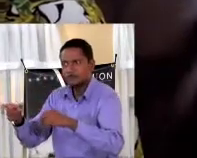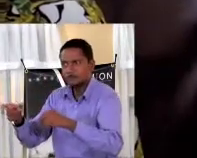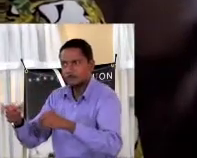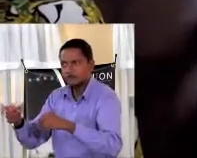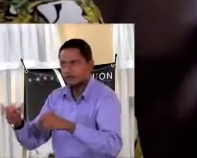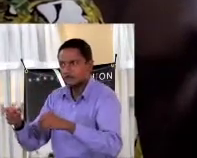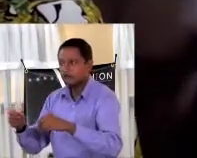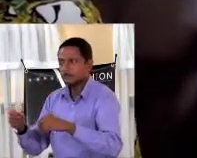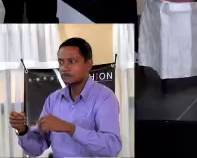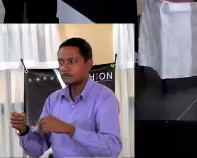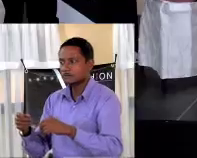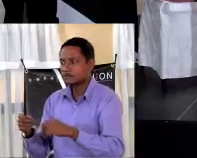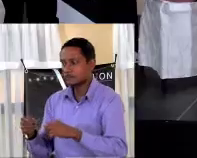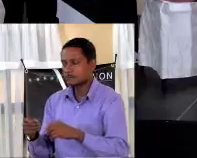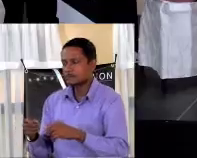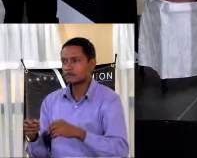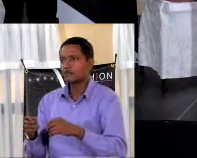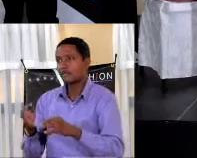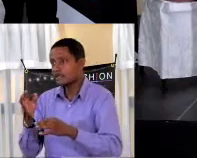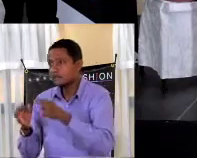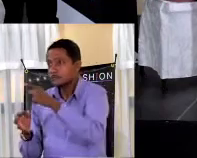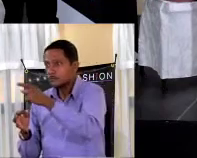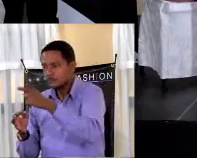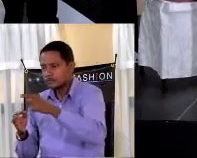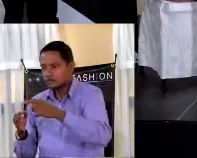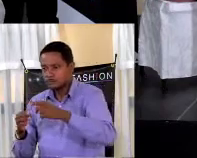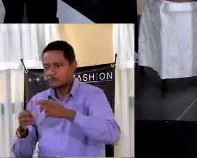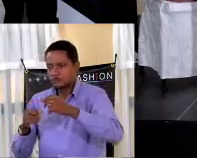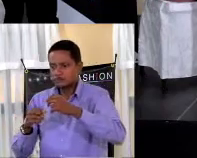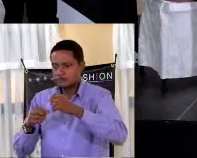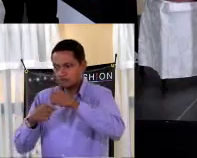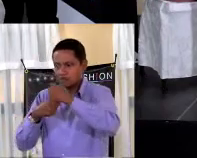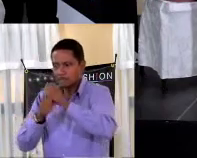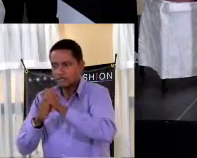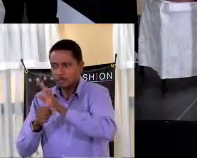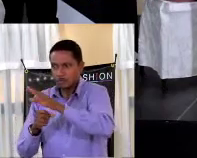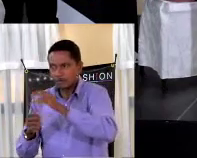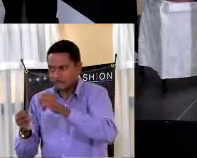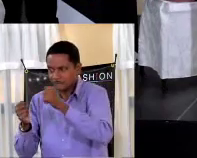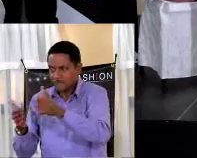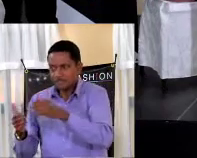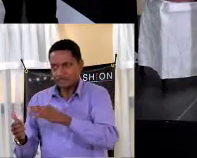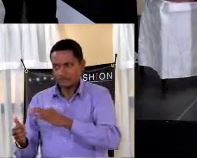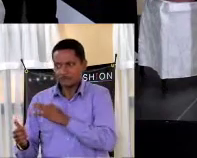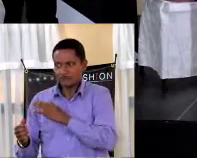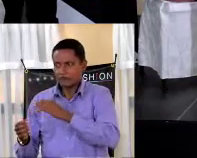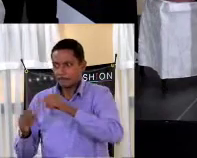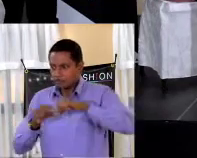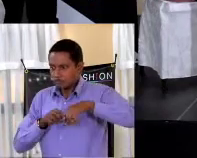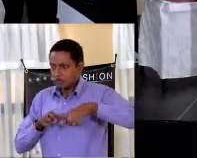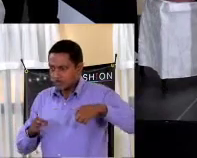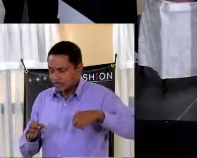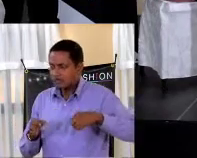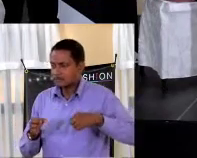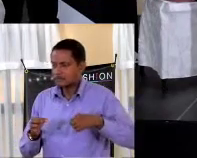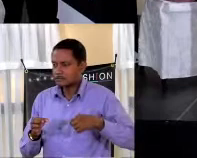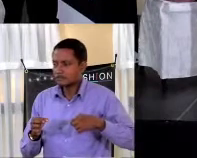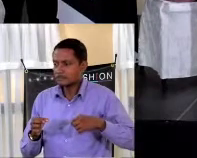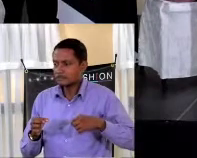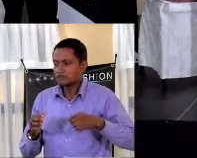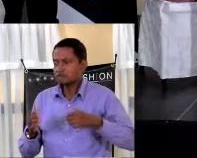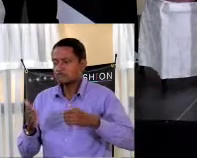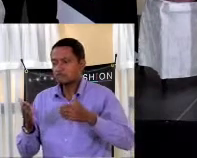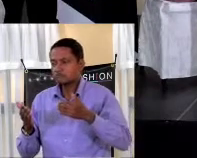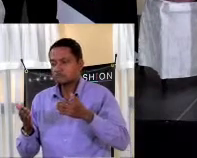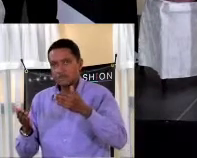if you're going to then develop your own fast fashion brand, which is going to be akin to Zara and H&M. But as it relates to